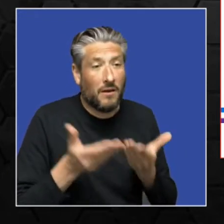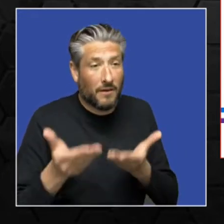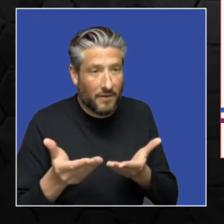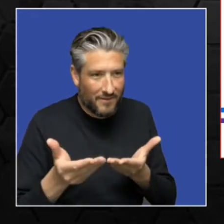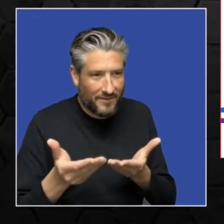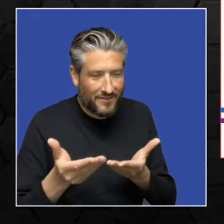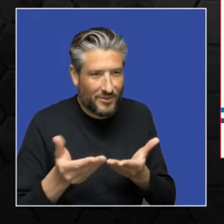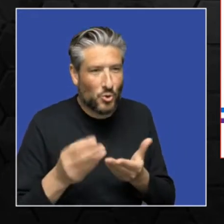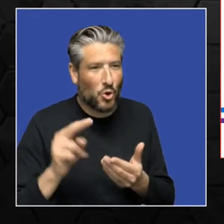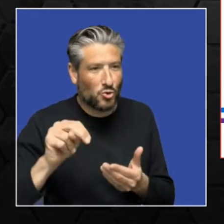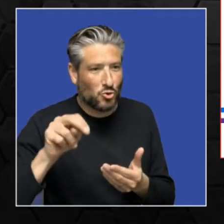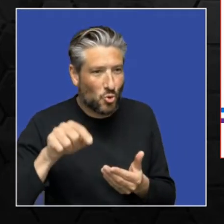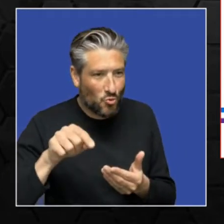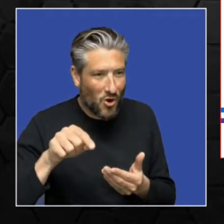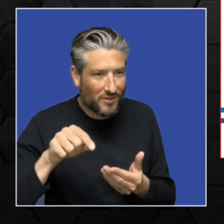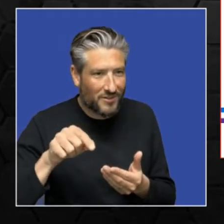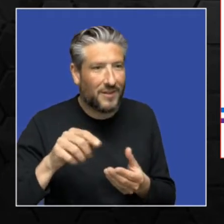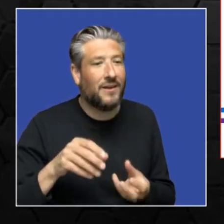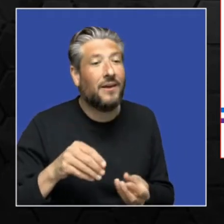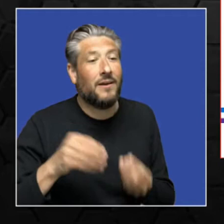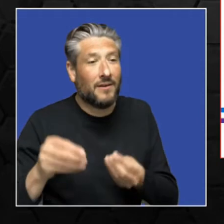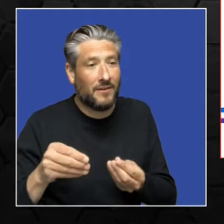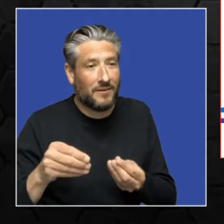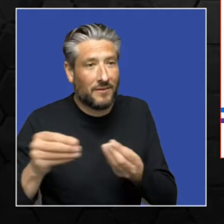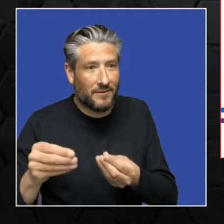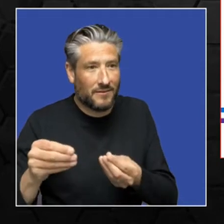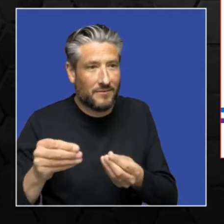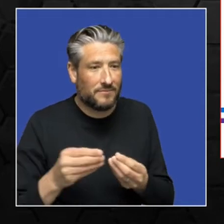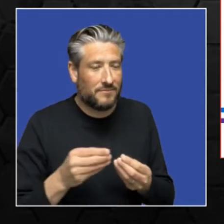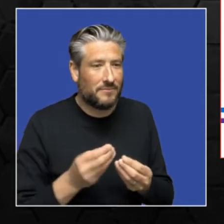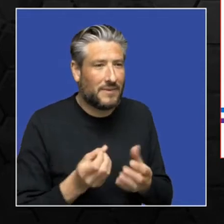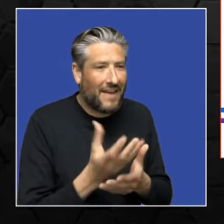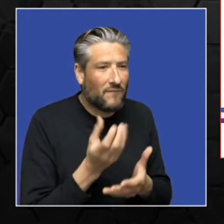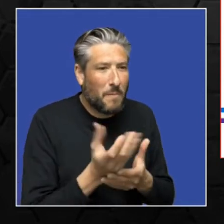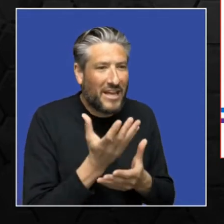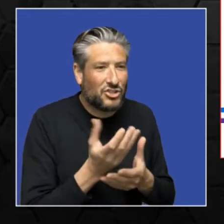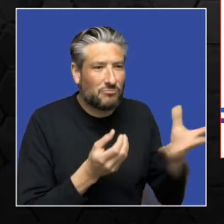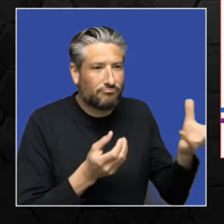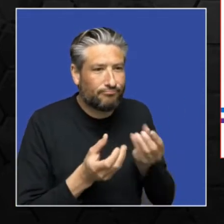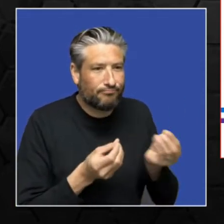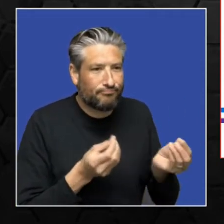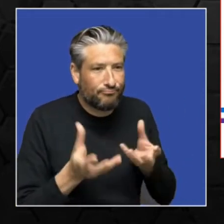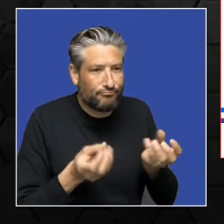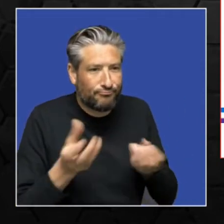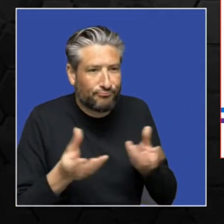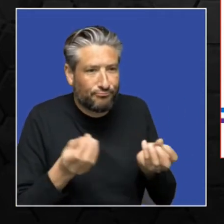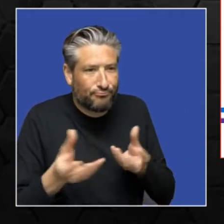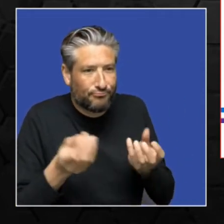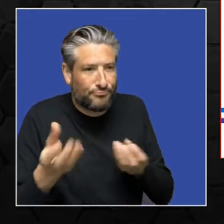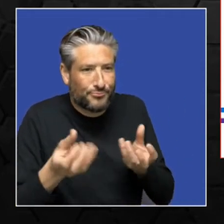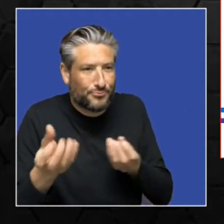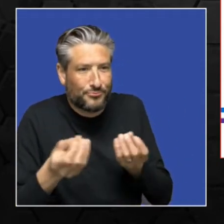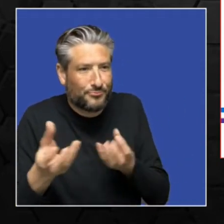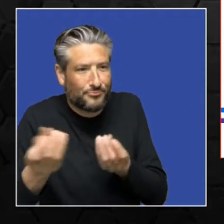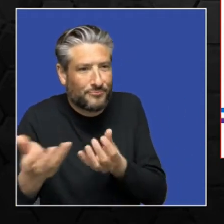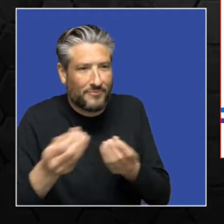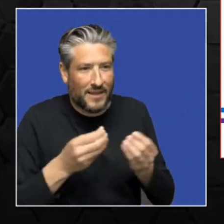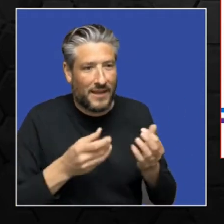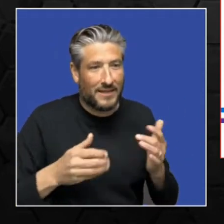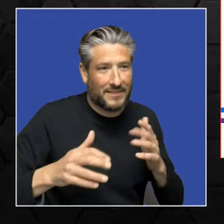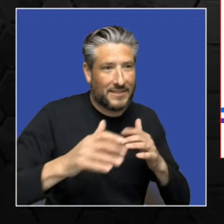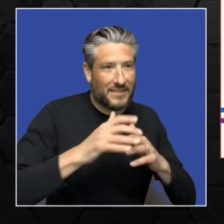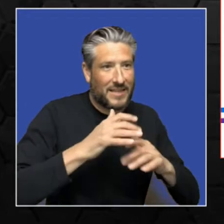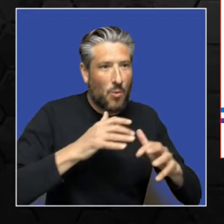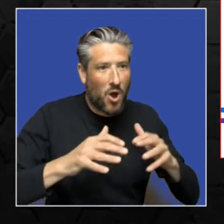on information to the next neuron, and so that's how the information sort of flows through through a network. So